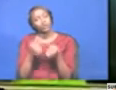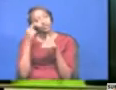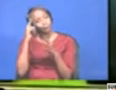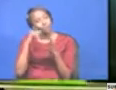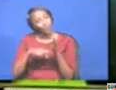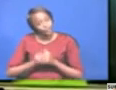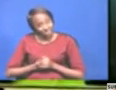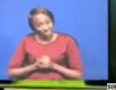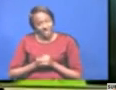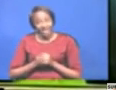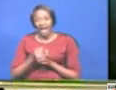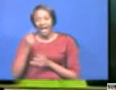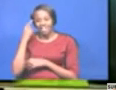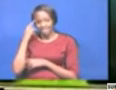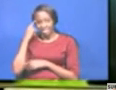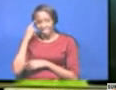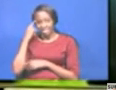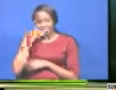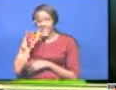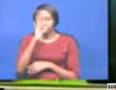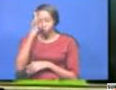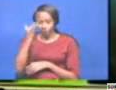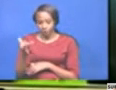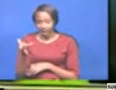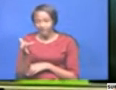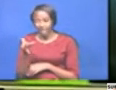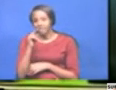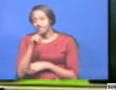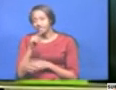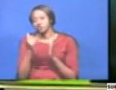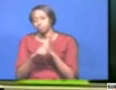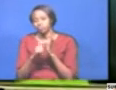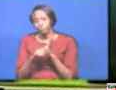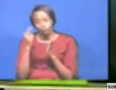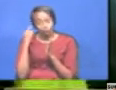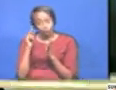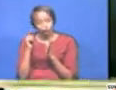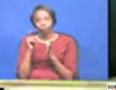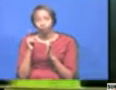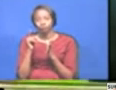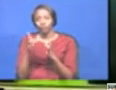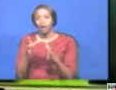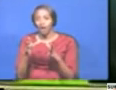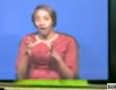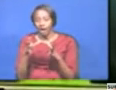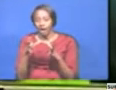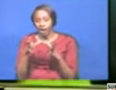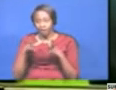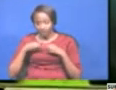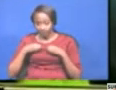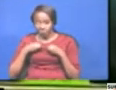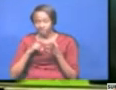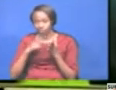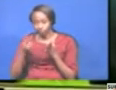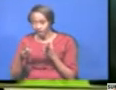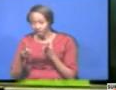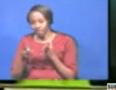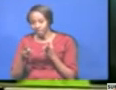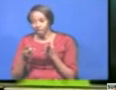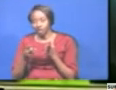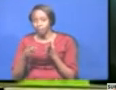think that's why the issue of conceding is coming in. So we'd like to encourage, as a commission, we encourage